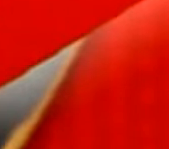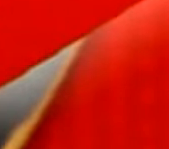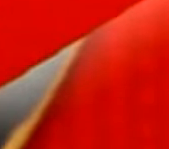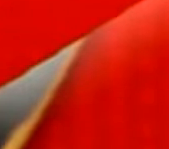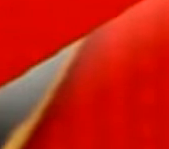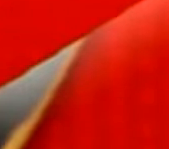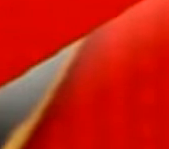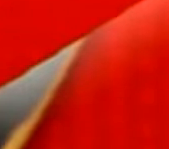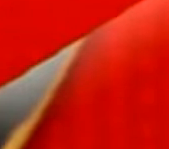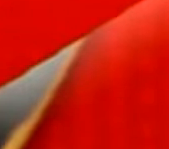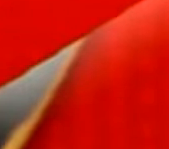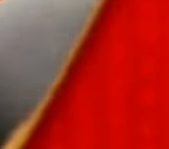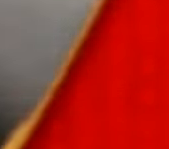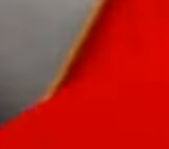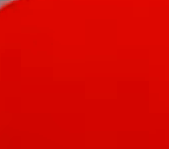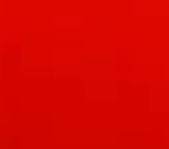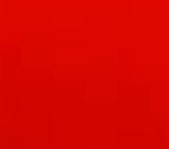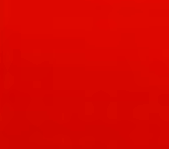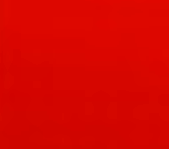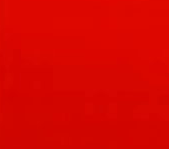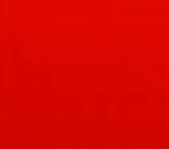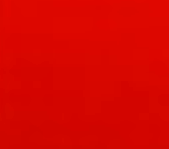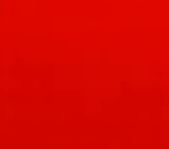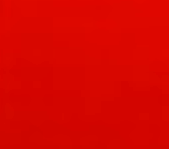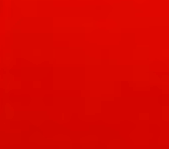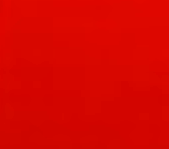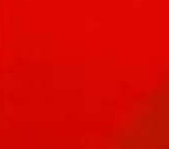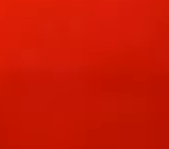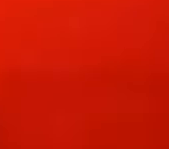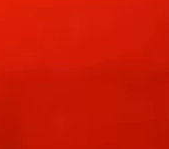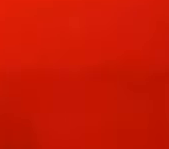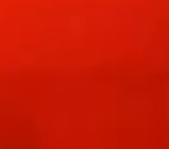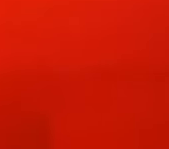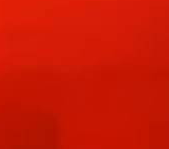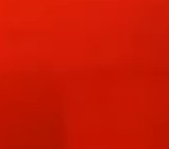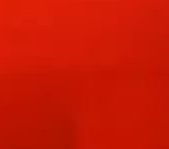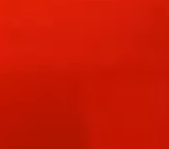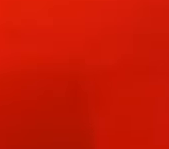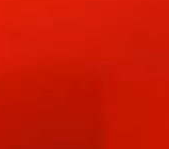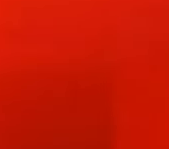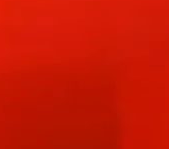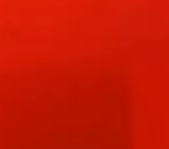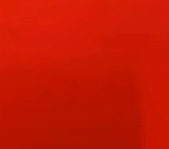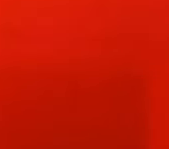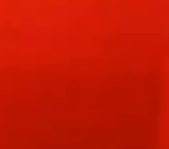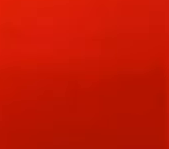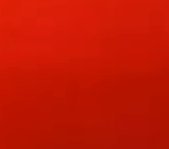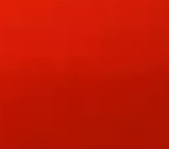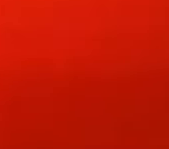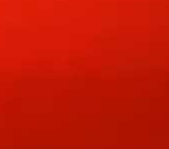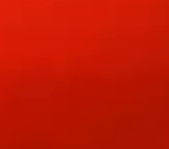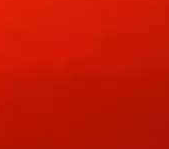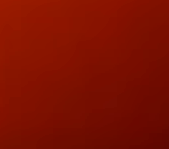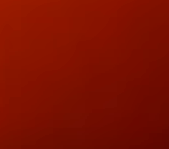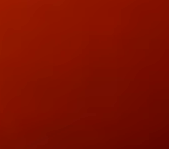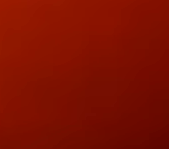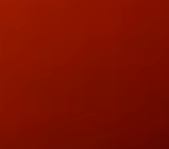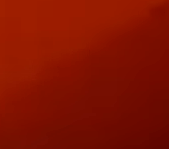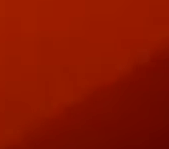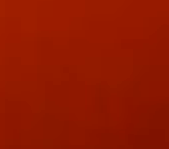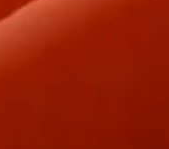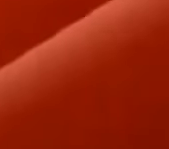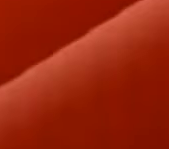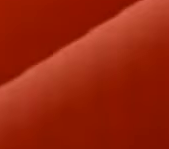my soul up on this beat, put my life on the edge. So take this knowledge that I spit and keep it right in your head. If you committed to your craft, stop living in your past.